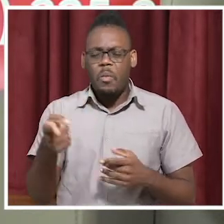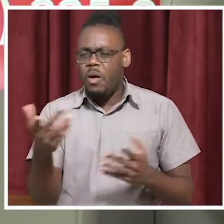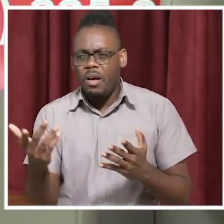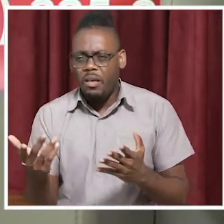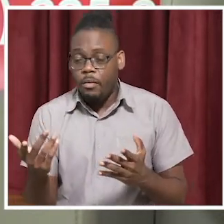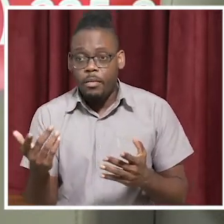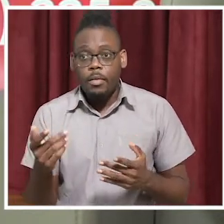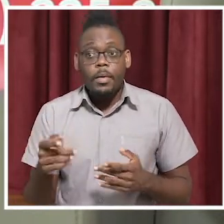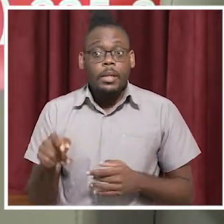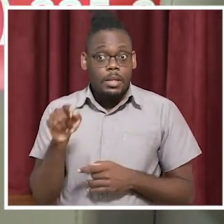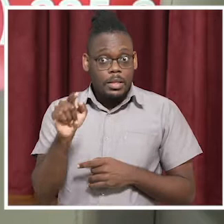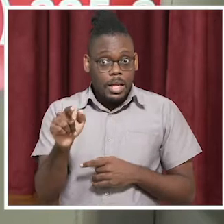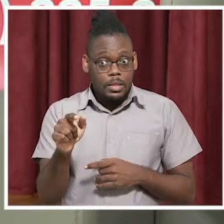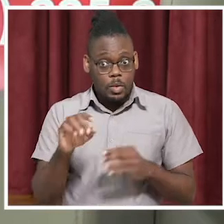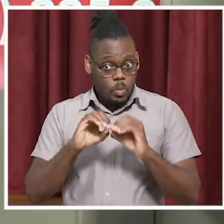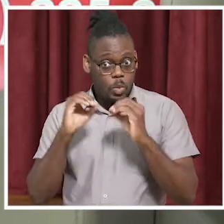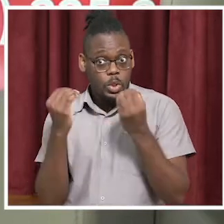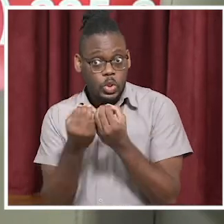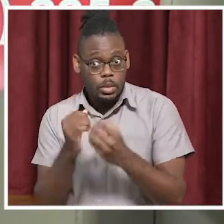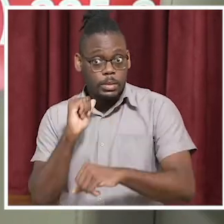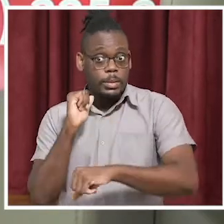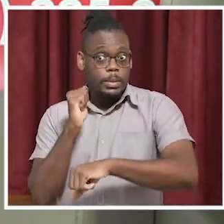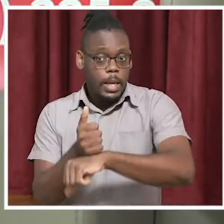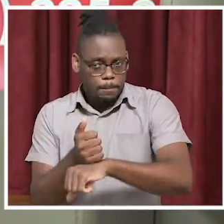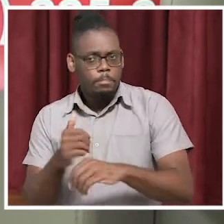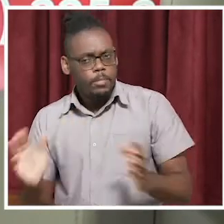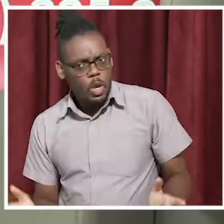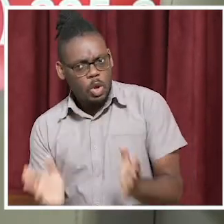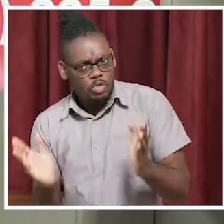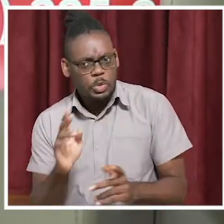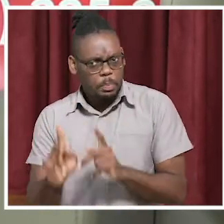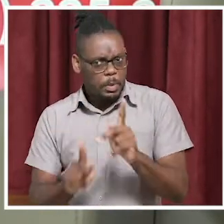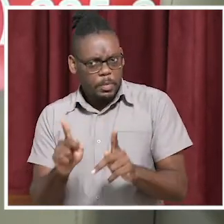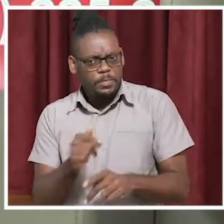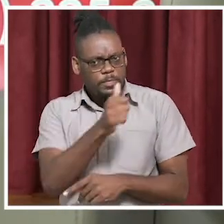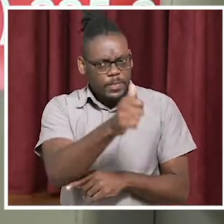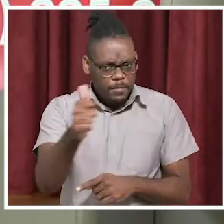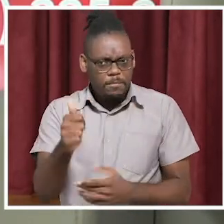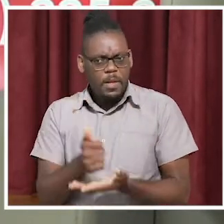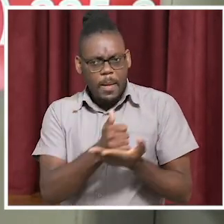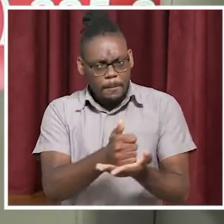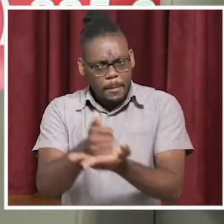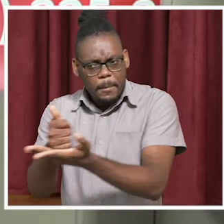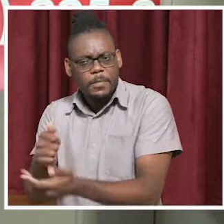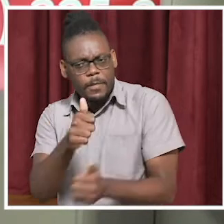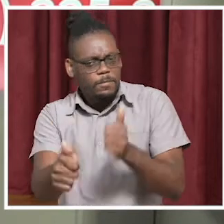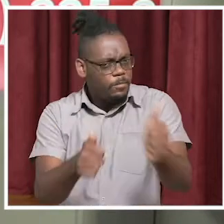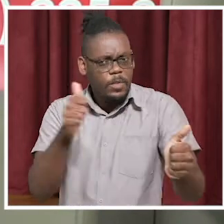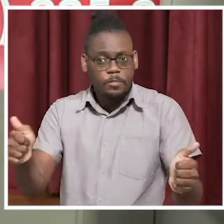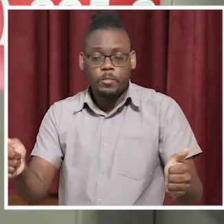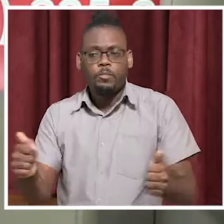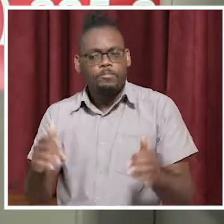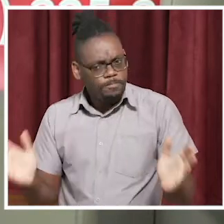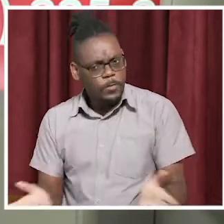self-help and encourage really and truly that entrepreneurial spirit that you speak about. What we do particularly is provide persons